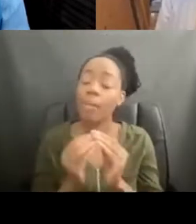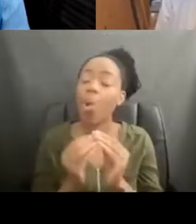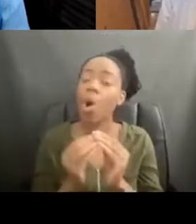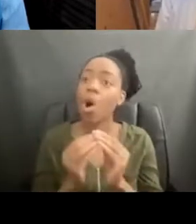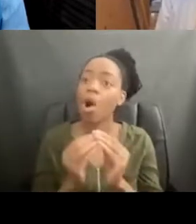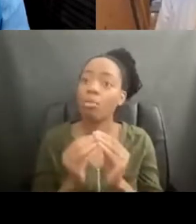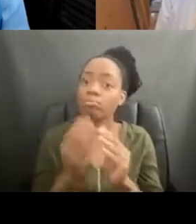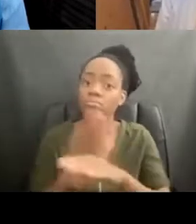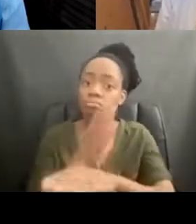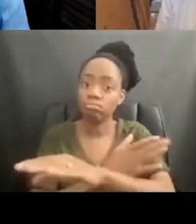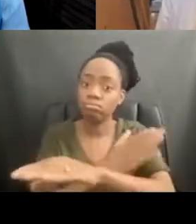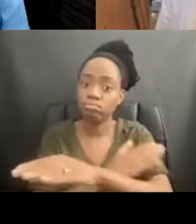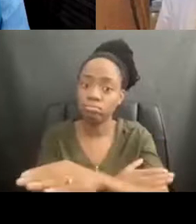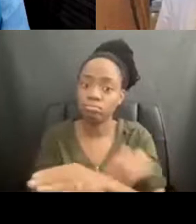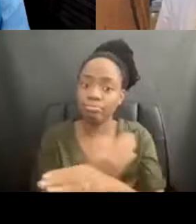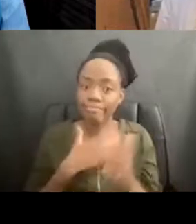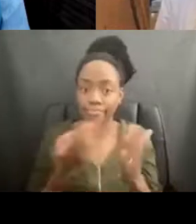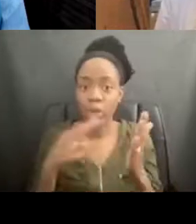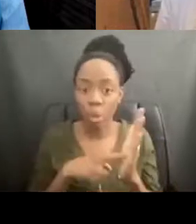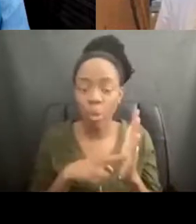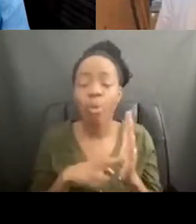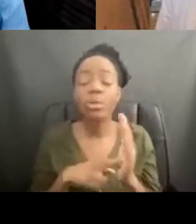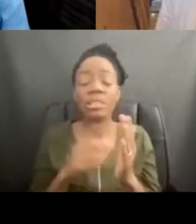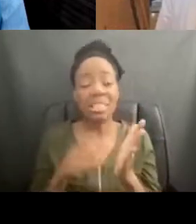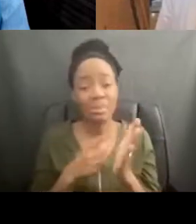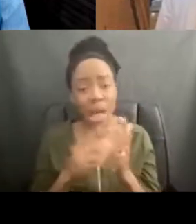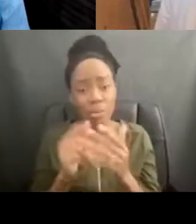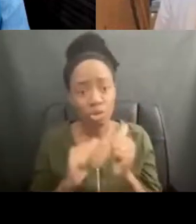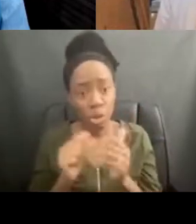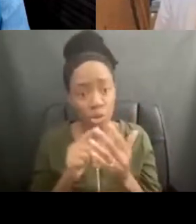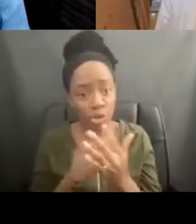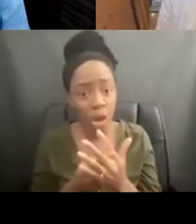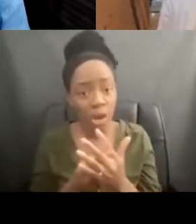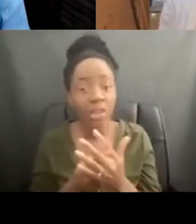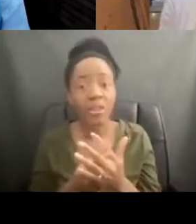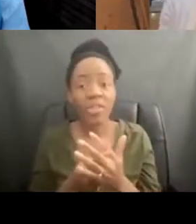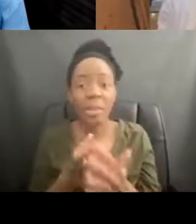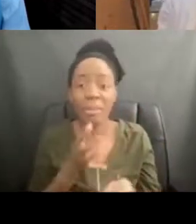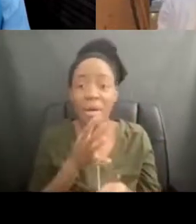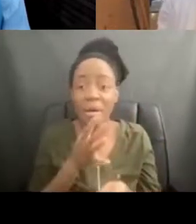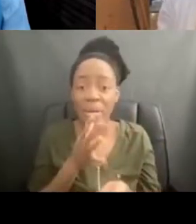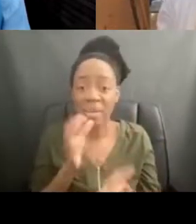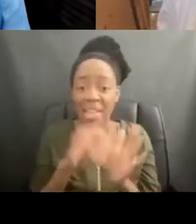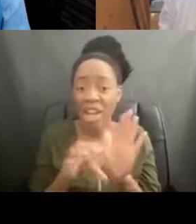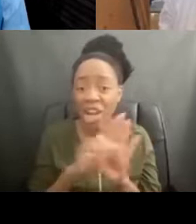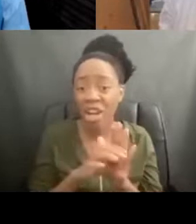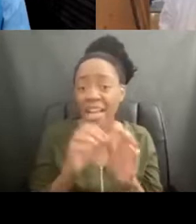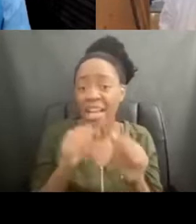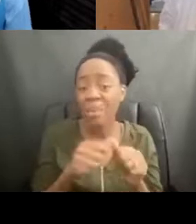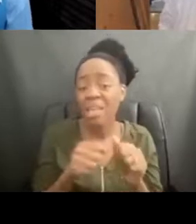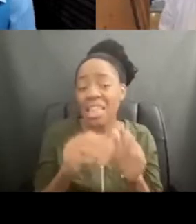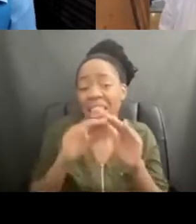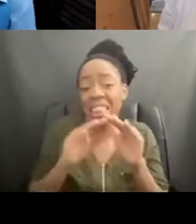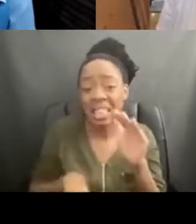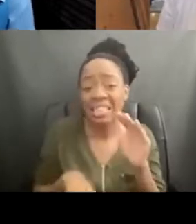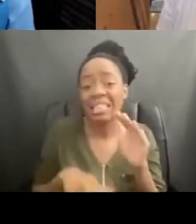But sometimes when a show starts, the mother can be the least important, you